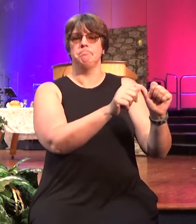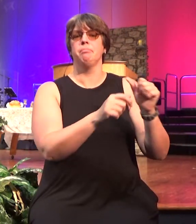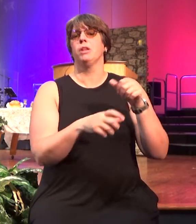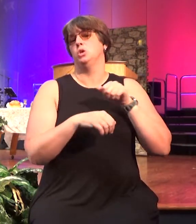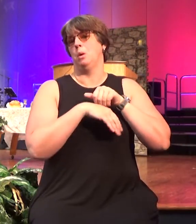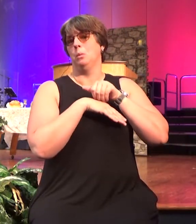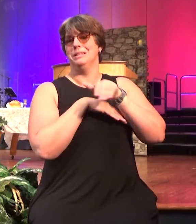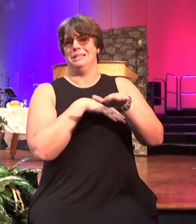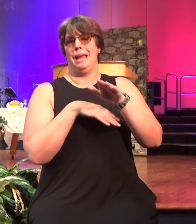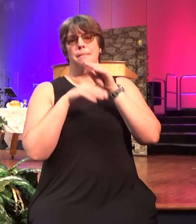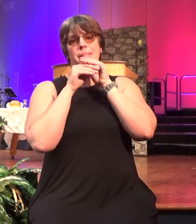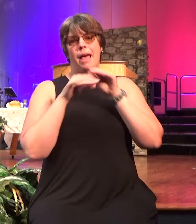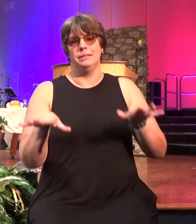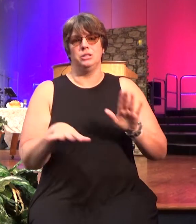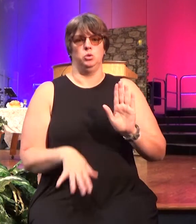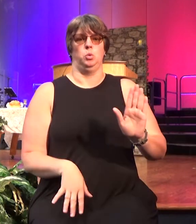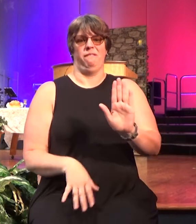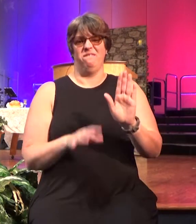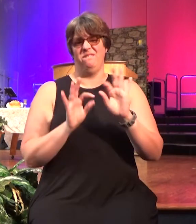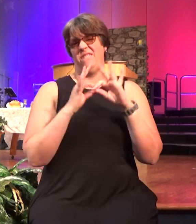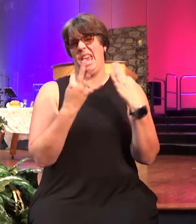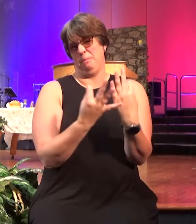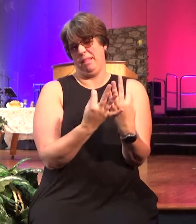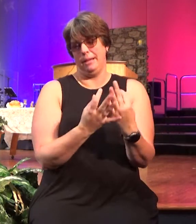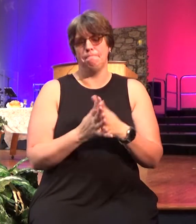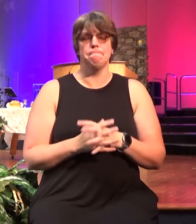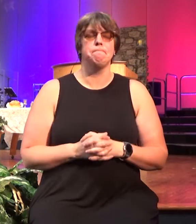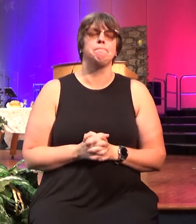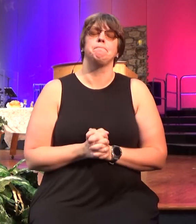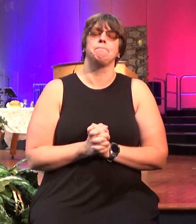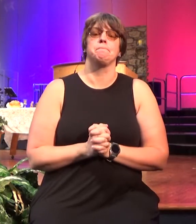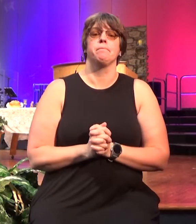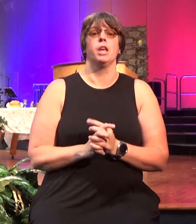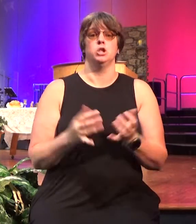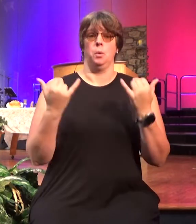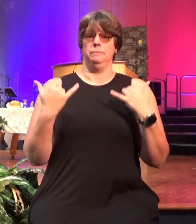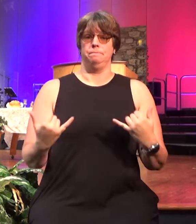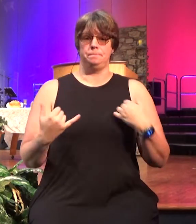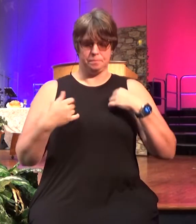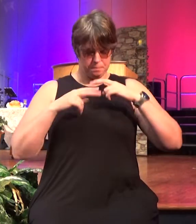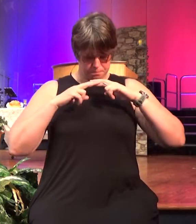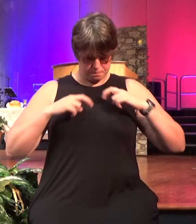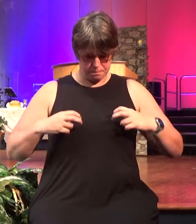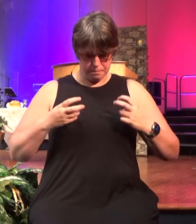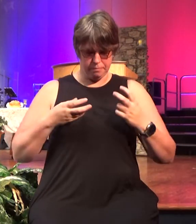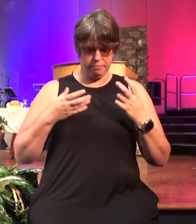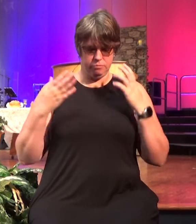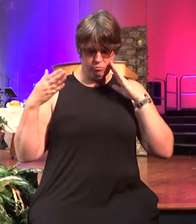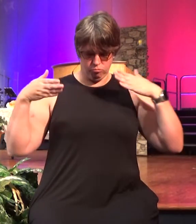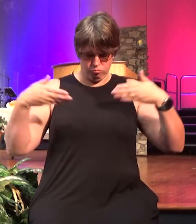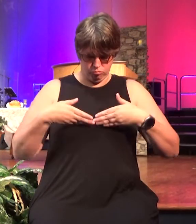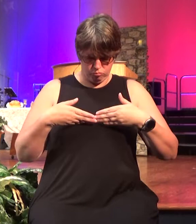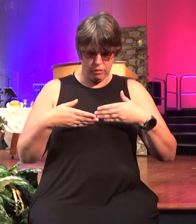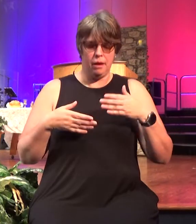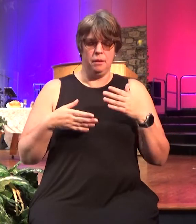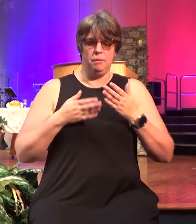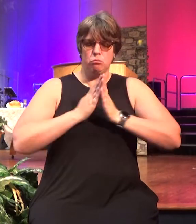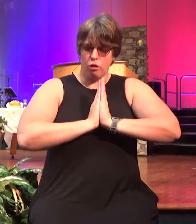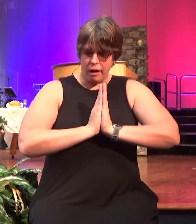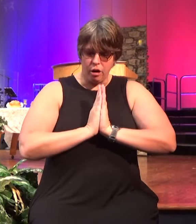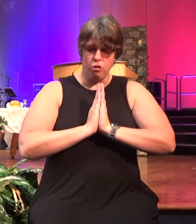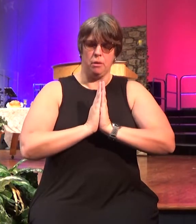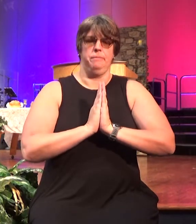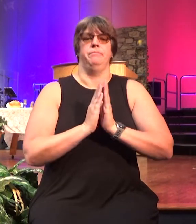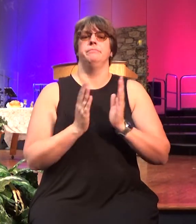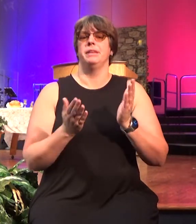of us who mourn her loss. And so we go within now to that deep place of prayerfulness. We invite you to sit back, relax. We're